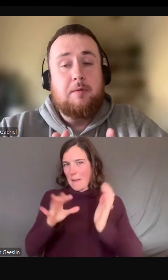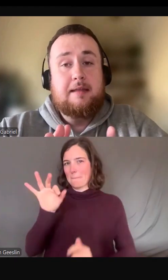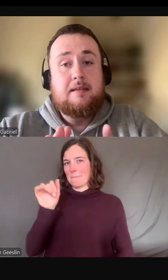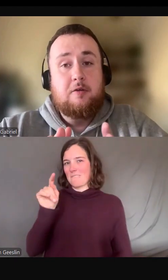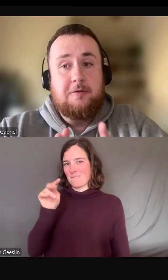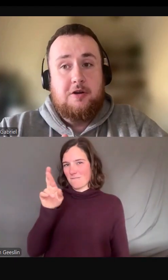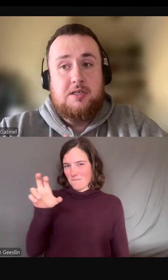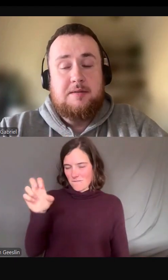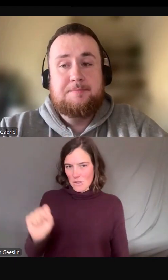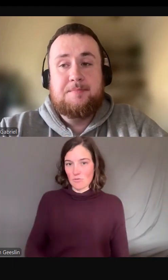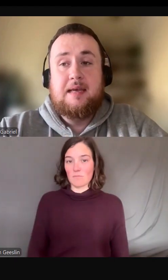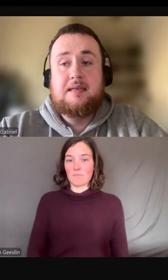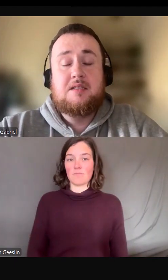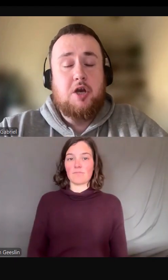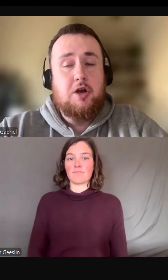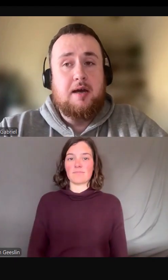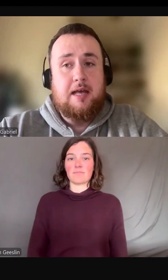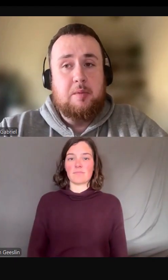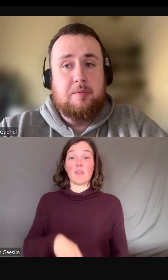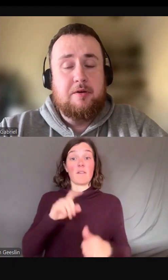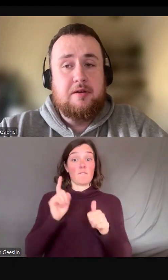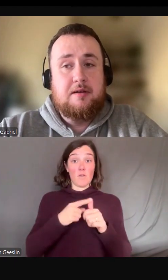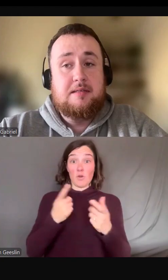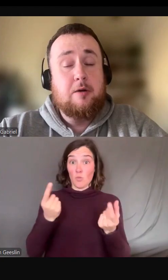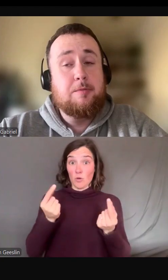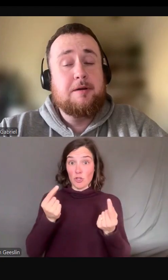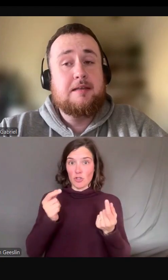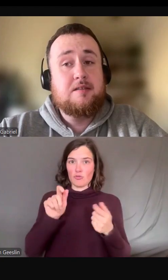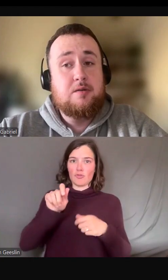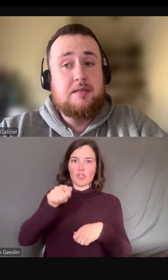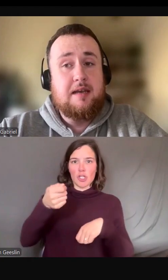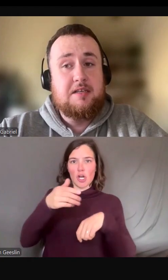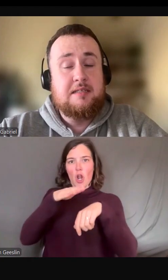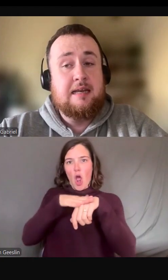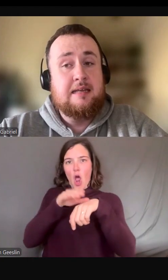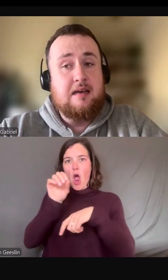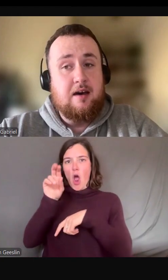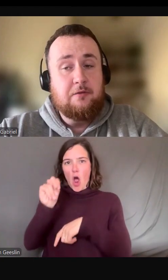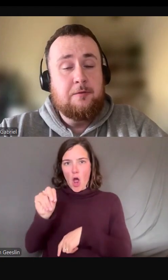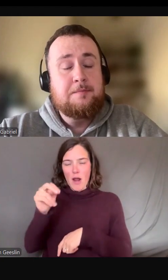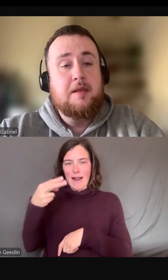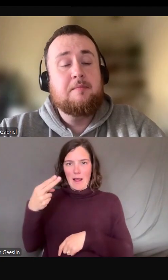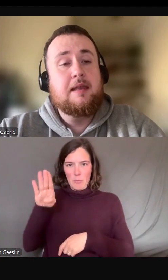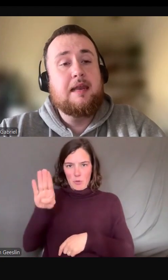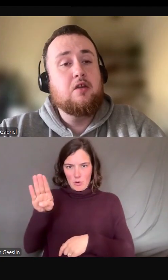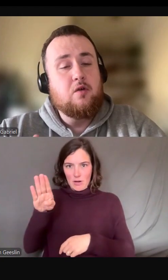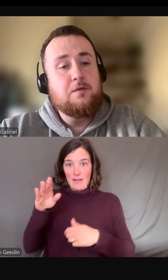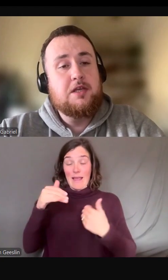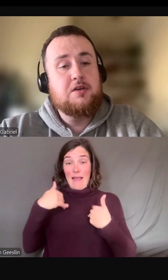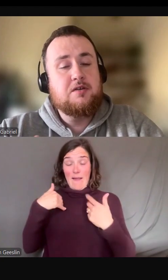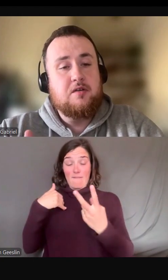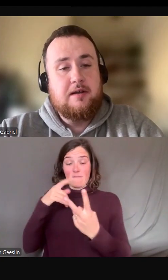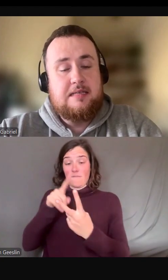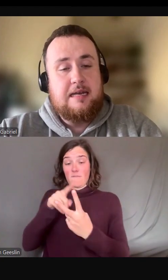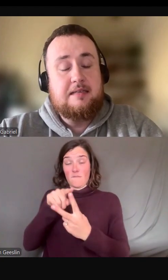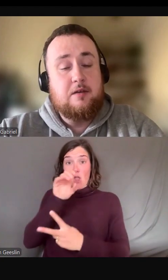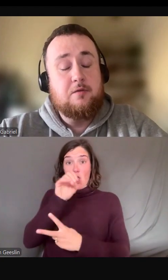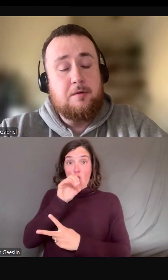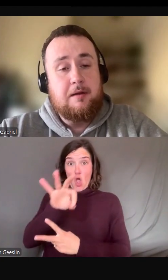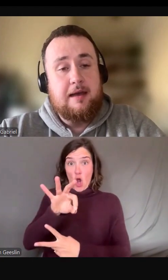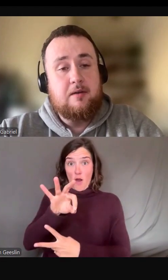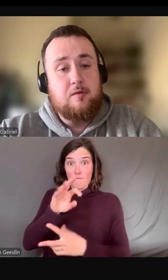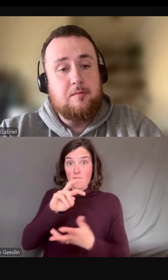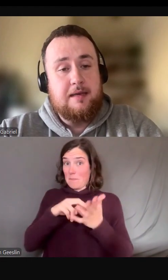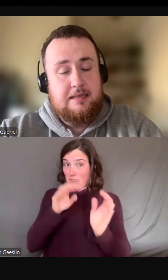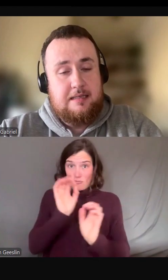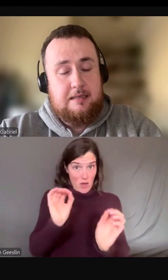we need to do first is turn on Helperbird, because Helperbird has 2 stages. It has off, meaning no features or settings that you've